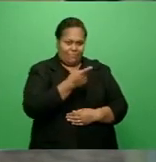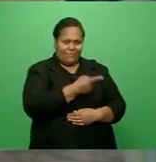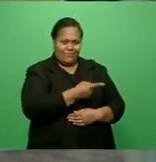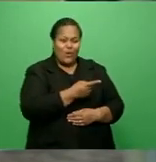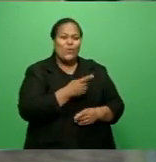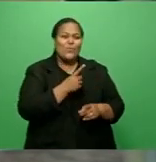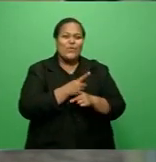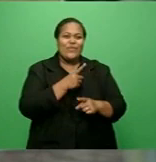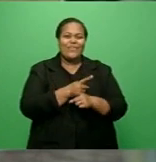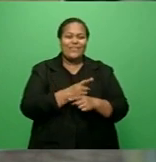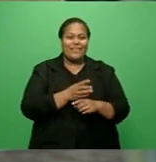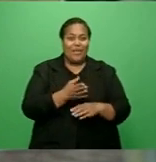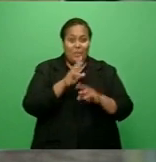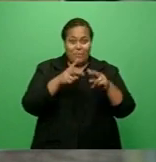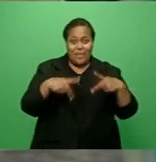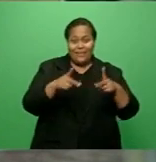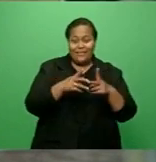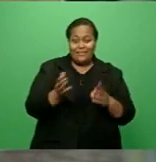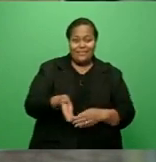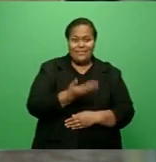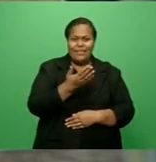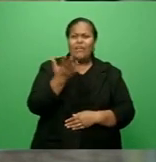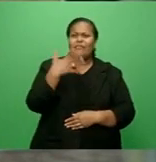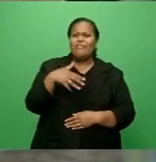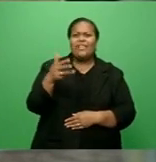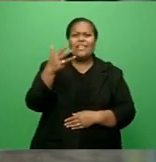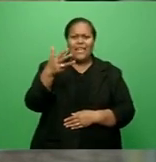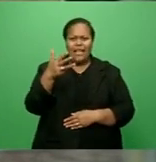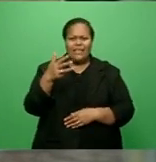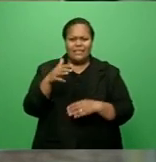total number of 59 military courses,